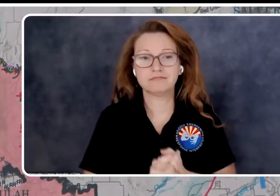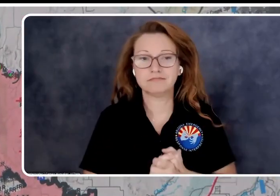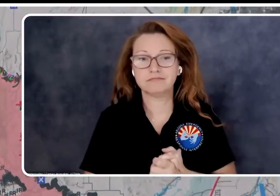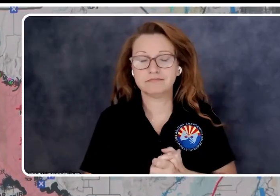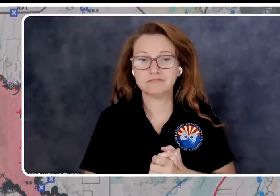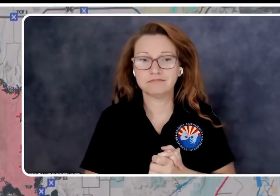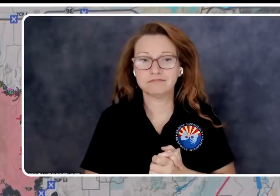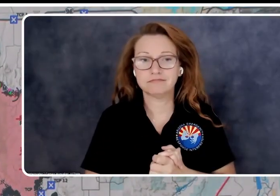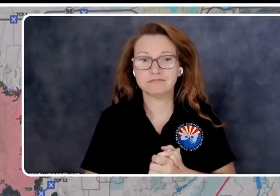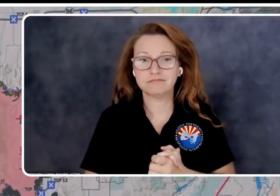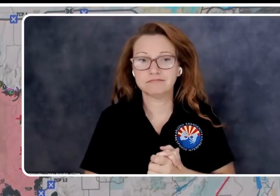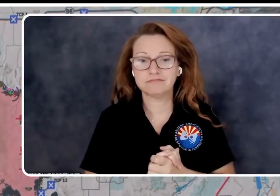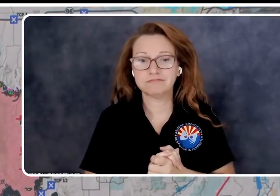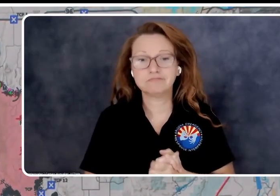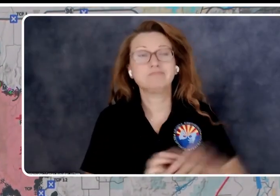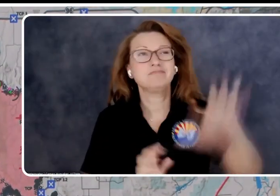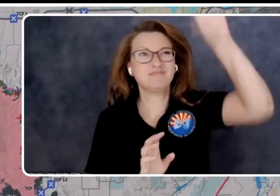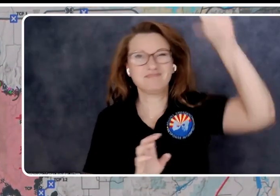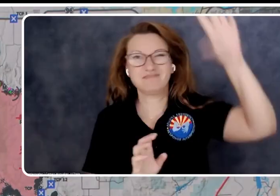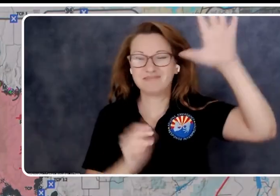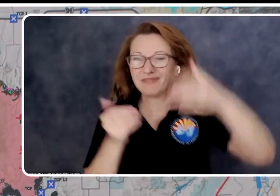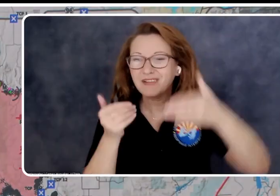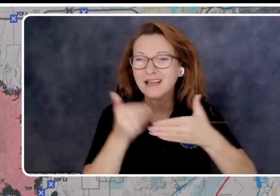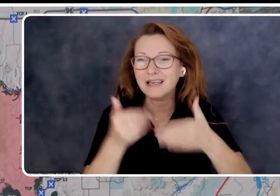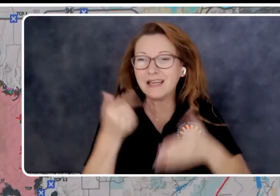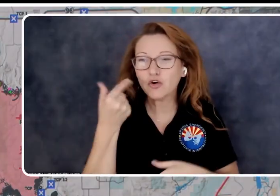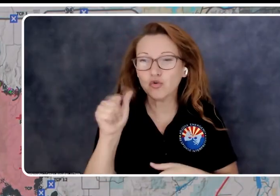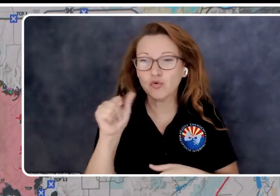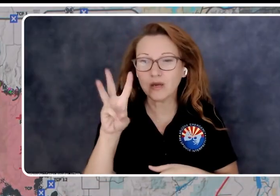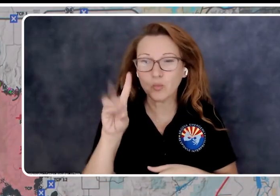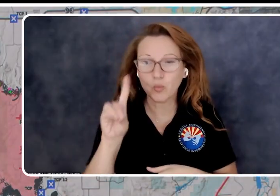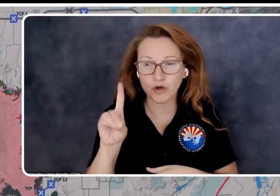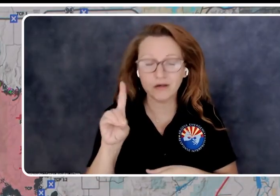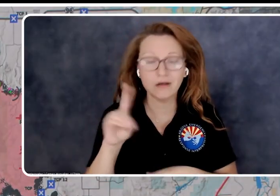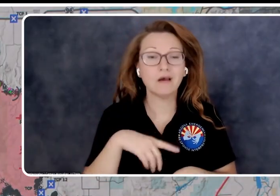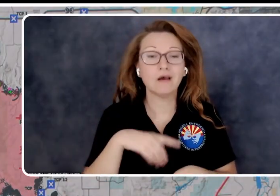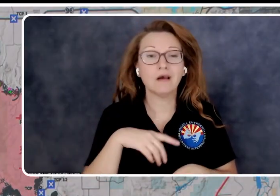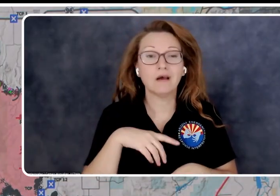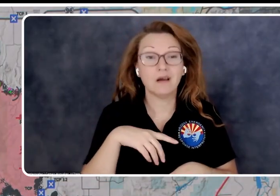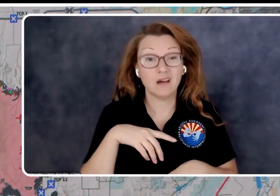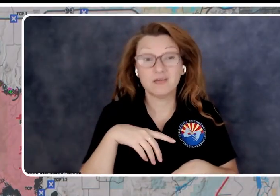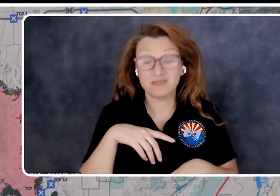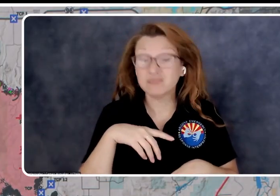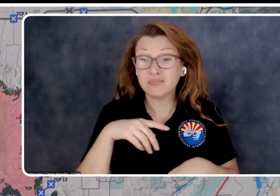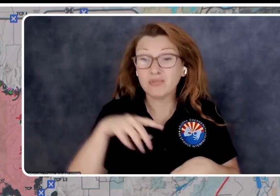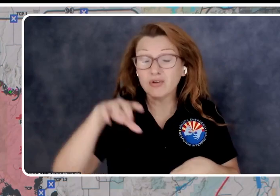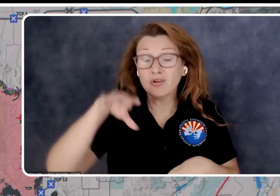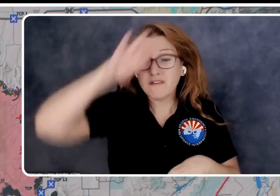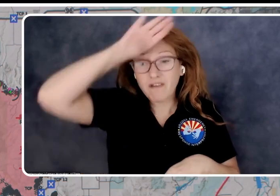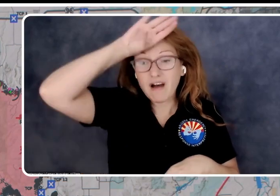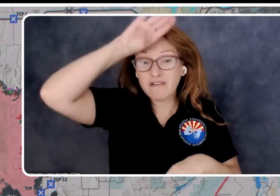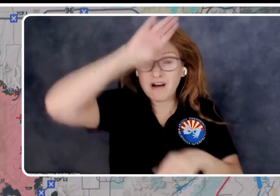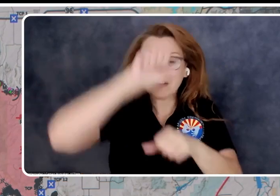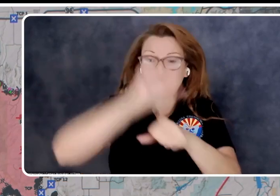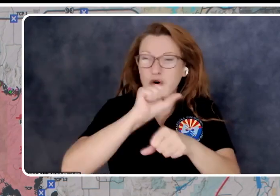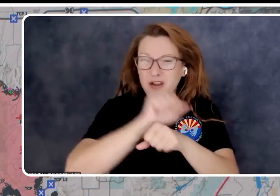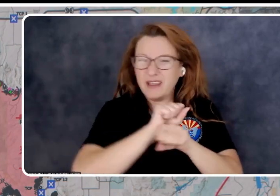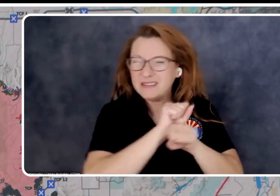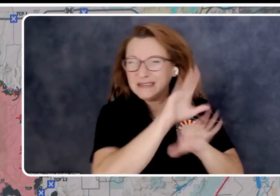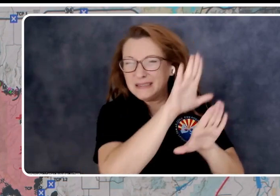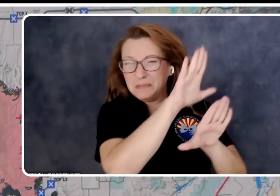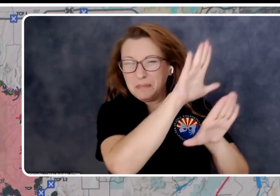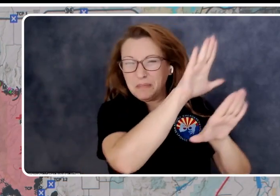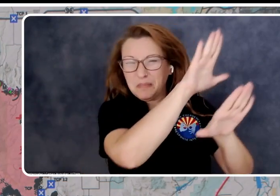let's see, up here, kind of close to Greenwood, we've had crews working up in some really steep, rugged country. They've been doing, again, some of